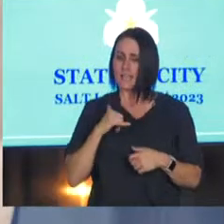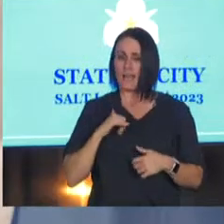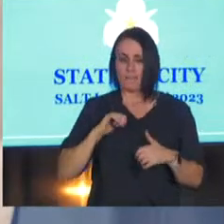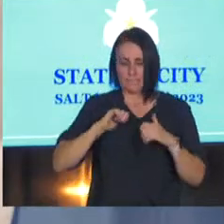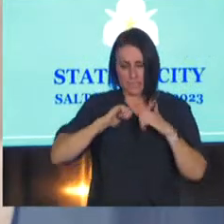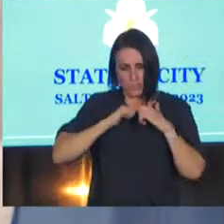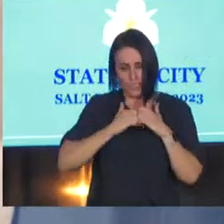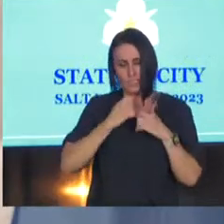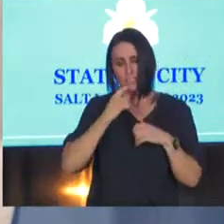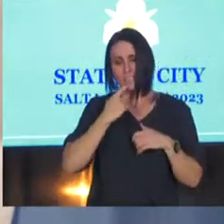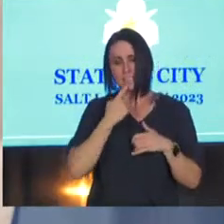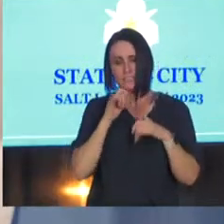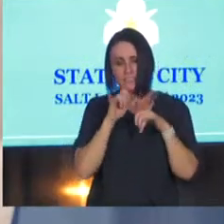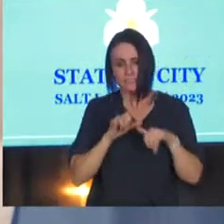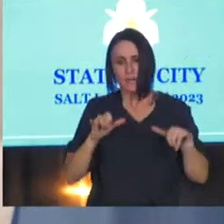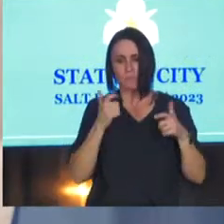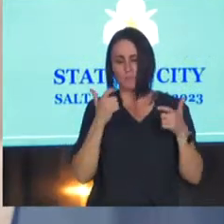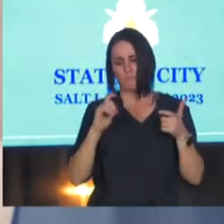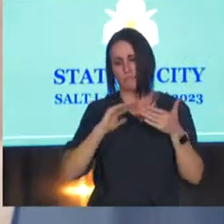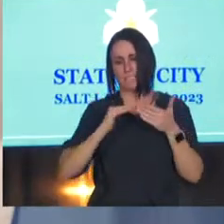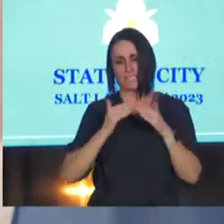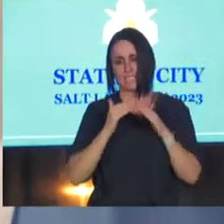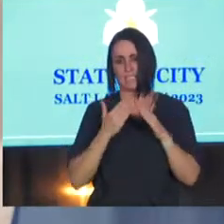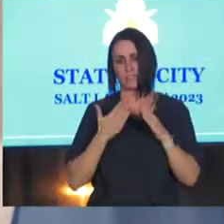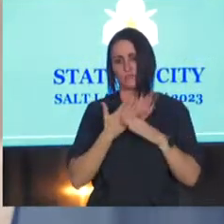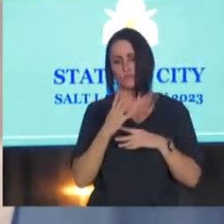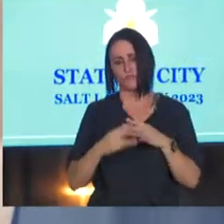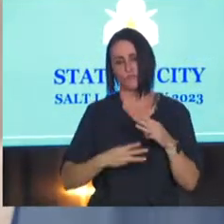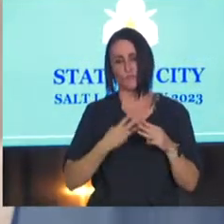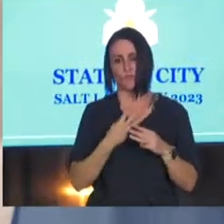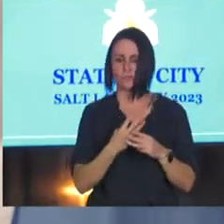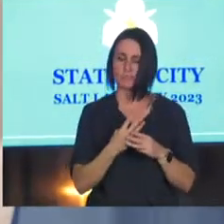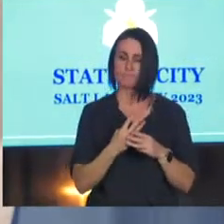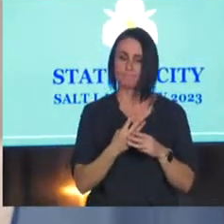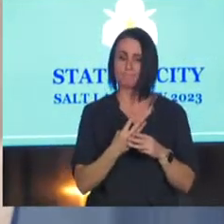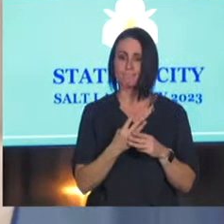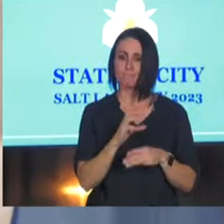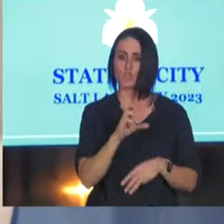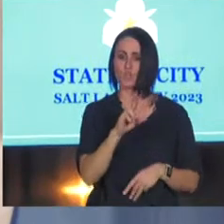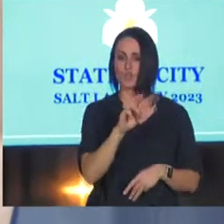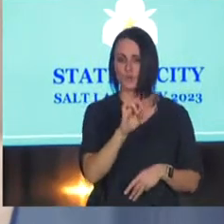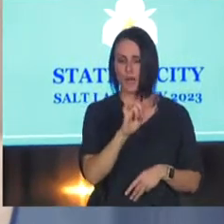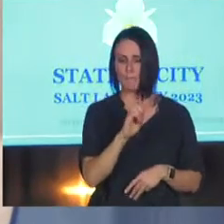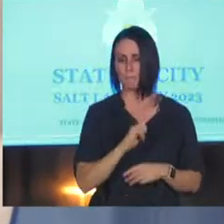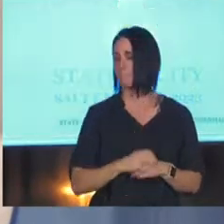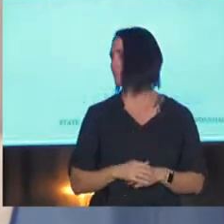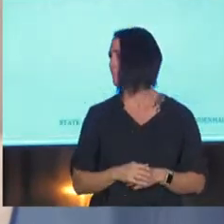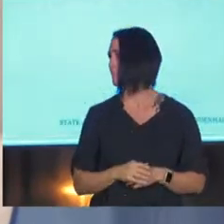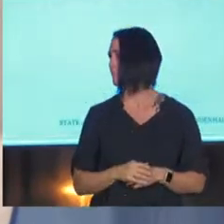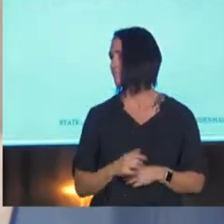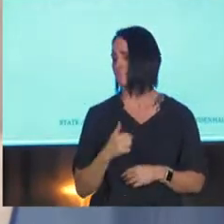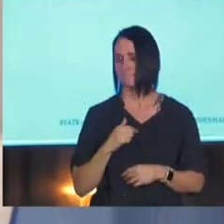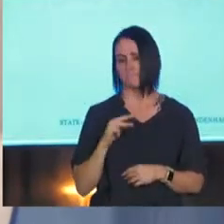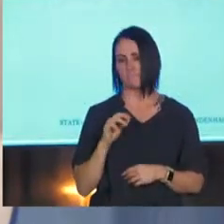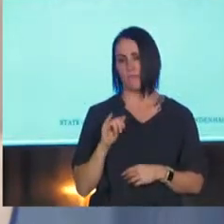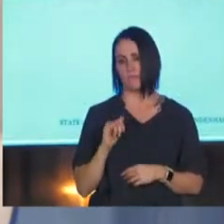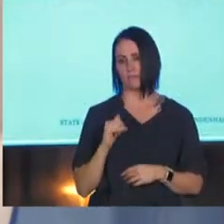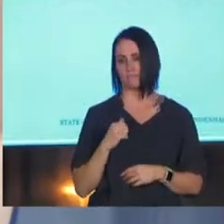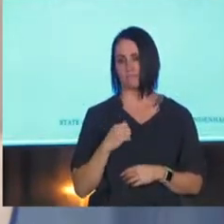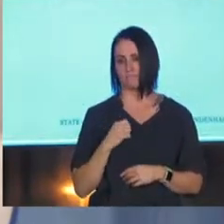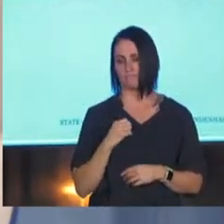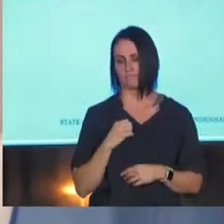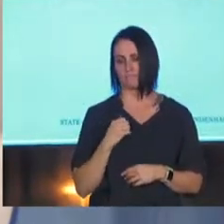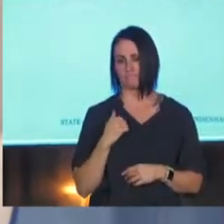that are common in major cities all across the world, least of that crime. As mayor, I have no